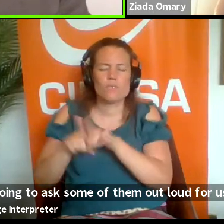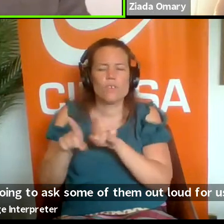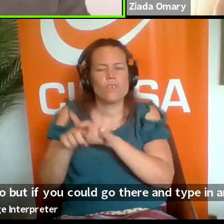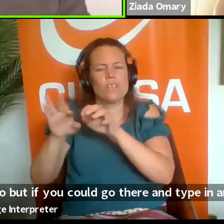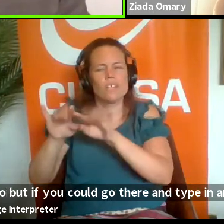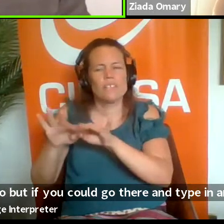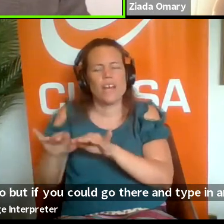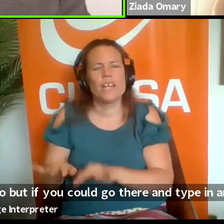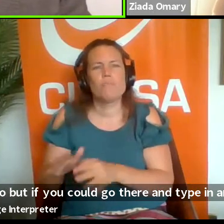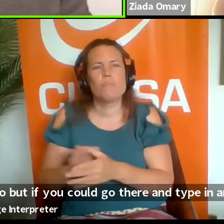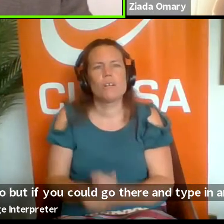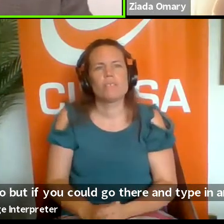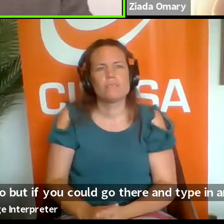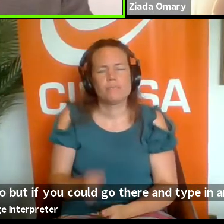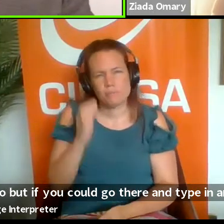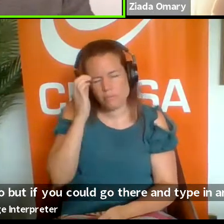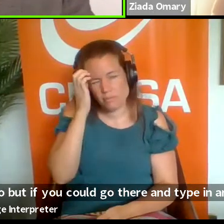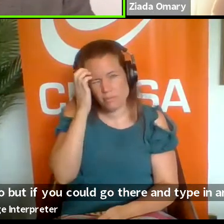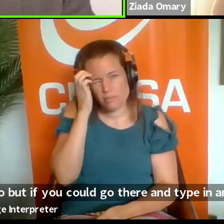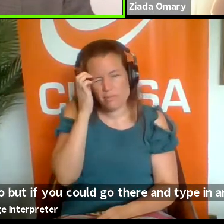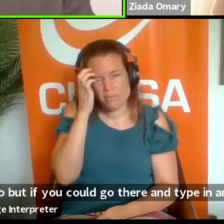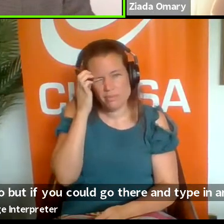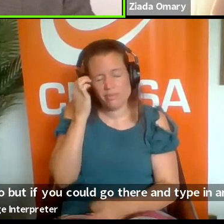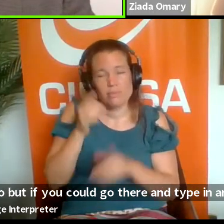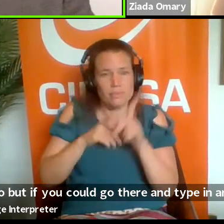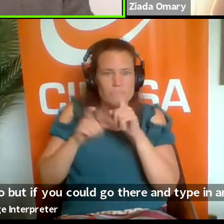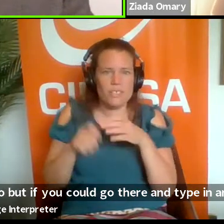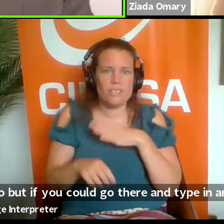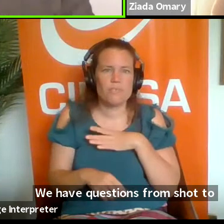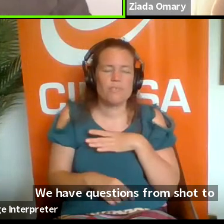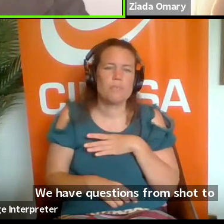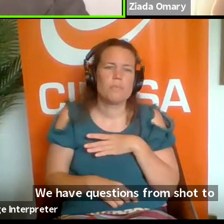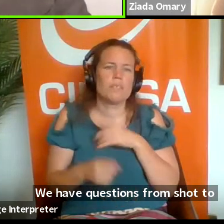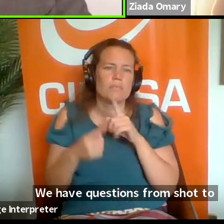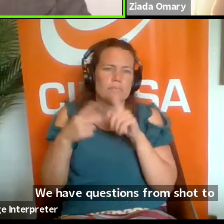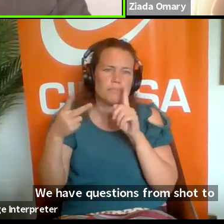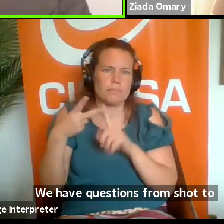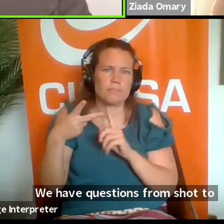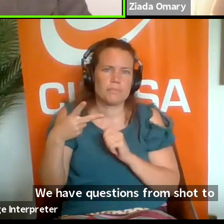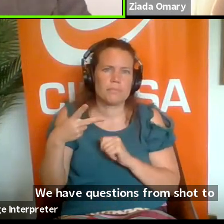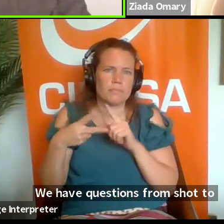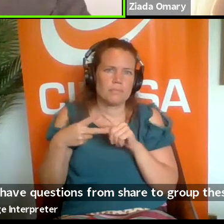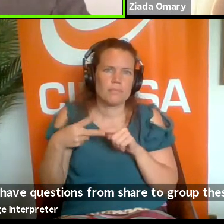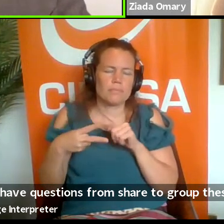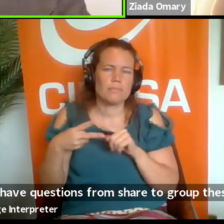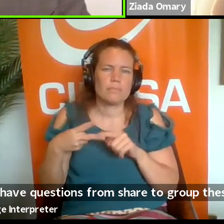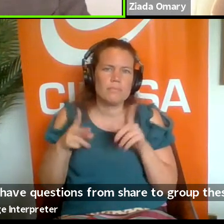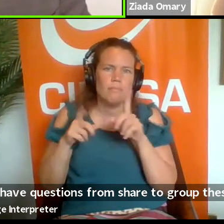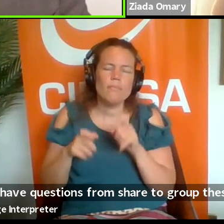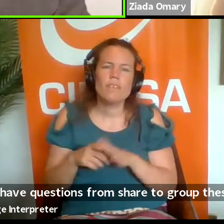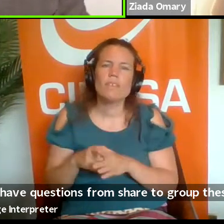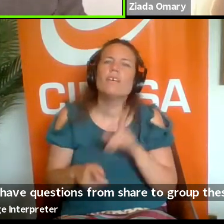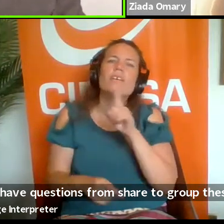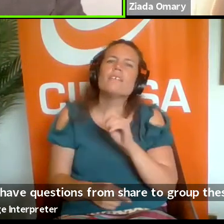have questions from Shatu and Nkurunziza. All right, Ziada?